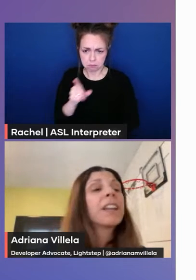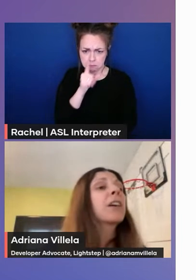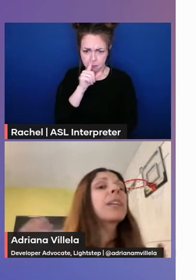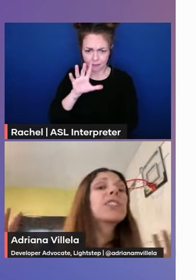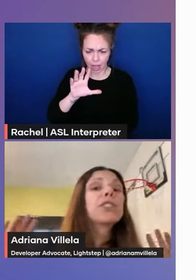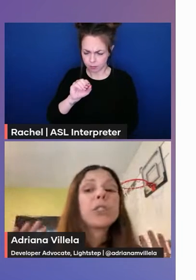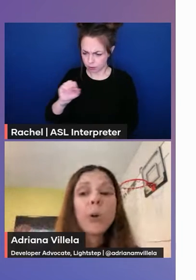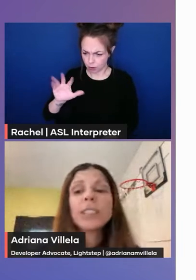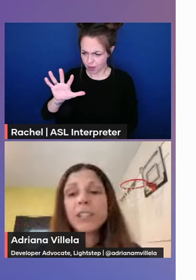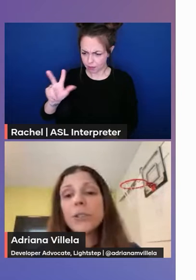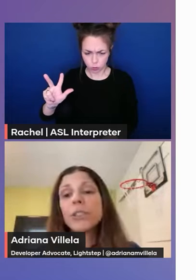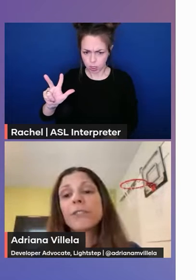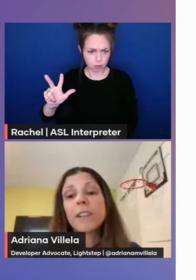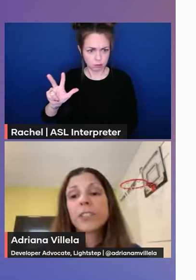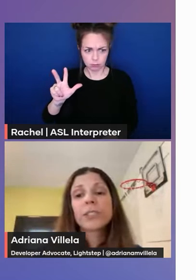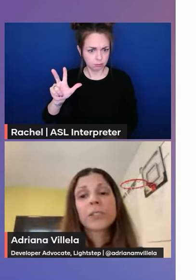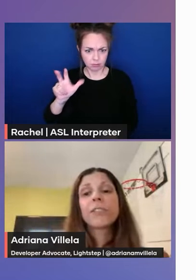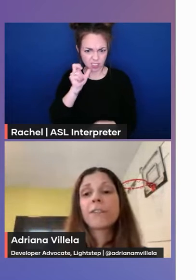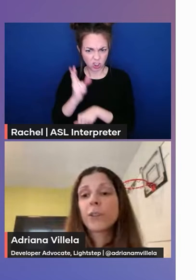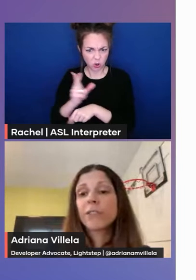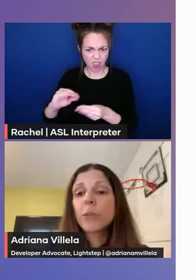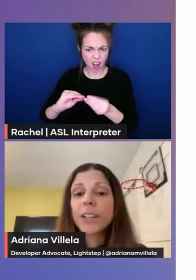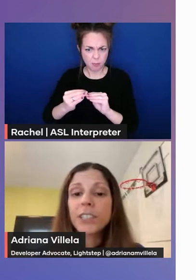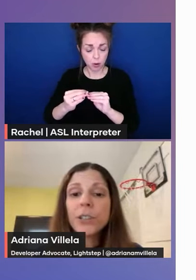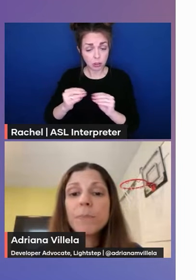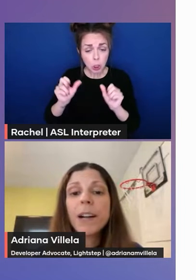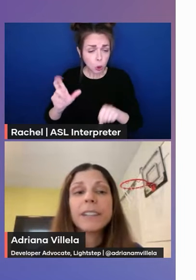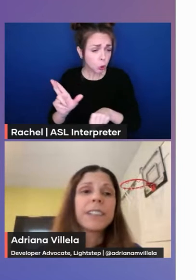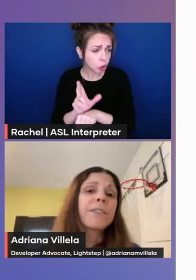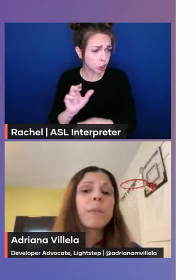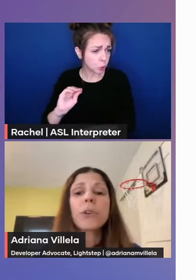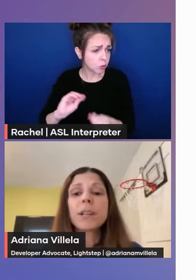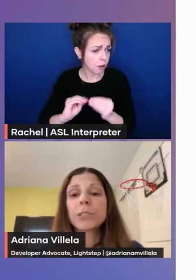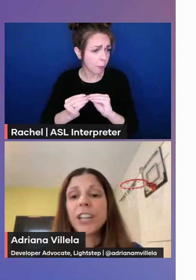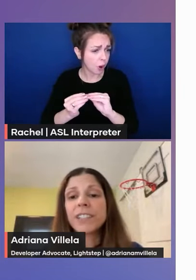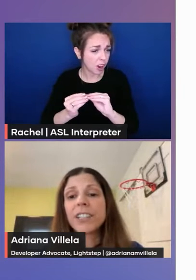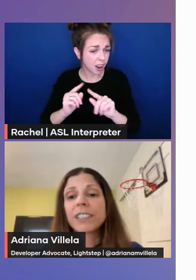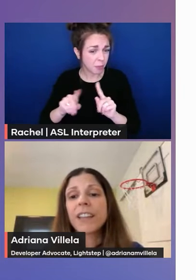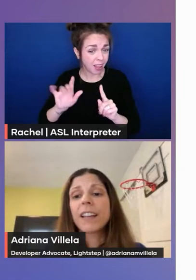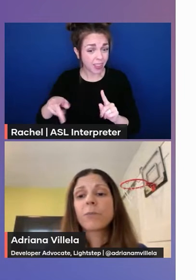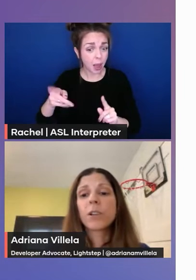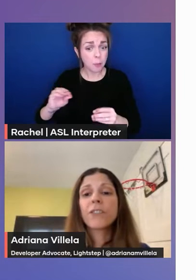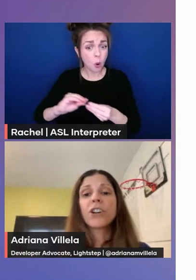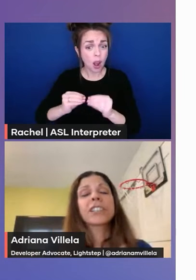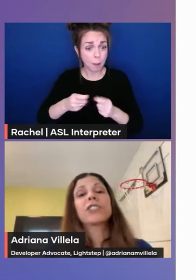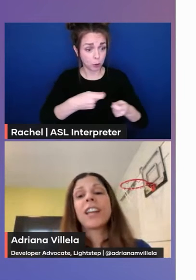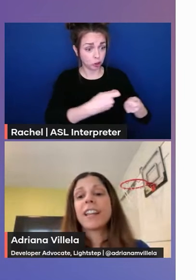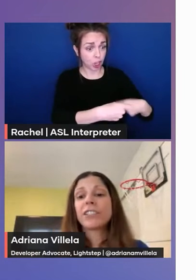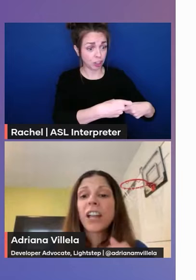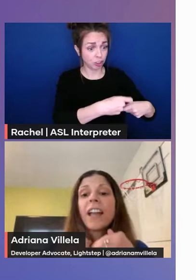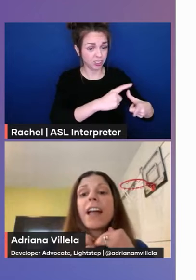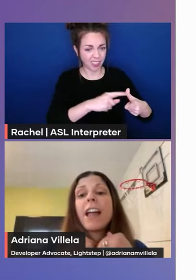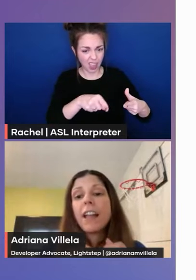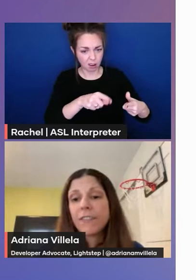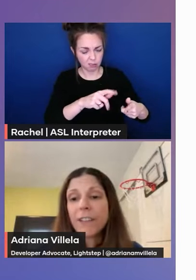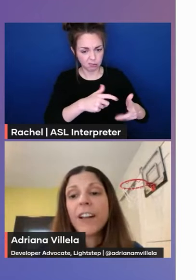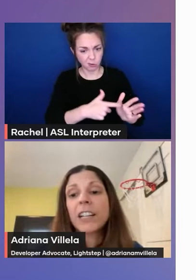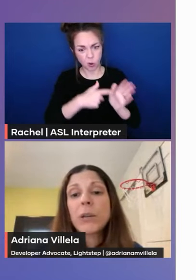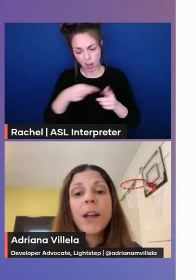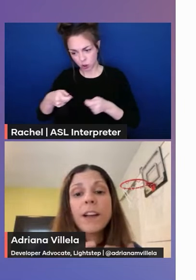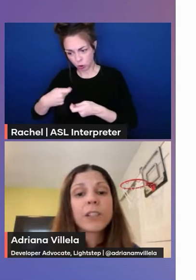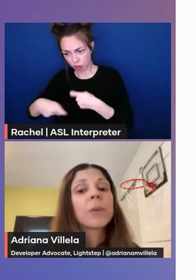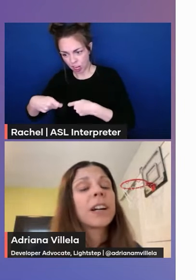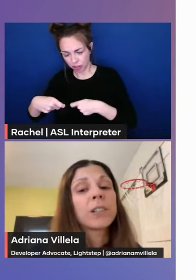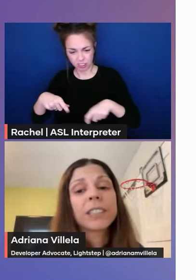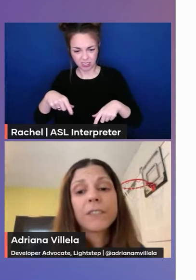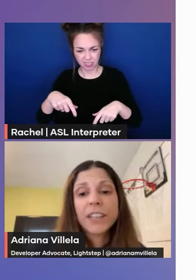50053. Now we could totally use 50053 if we wanted to, but if that port number changes, then we're on the hook to change that